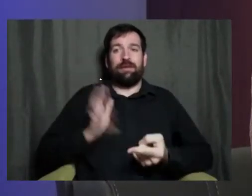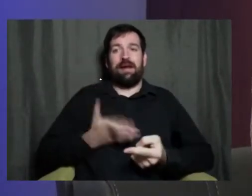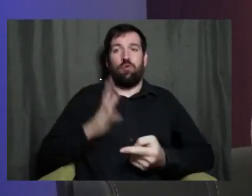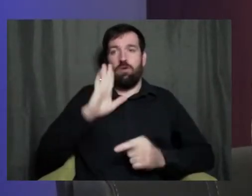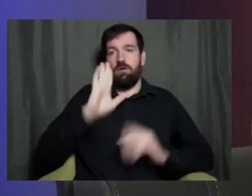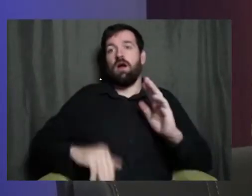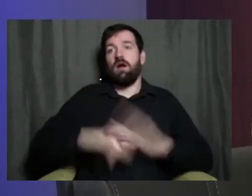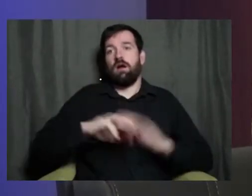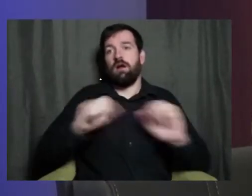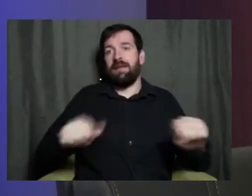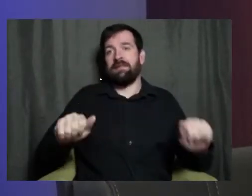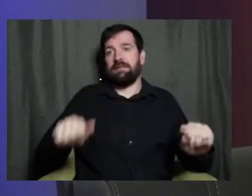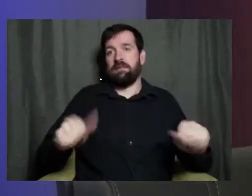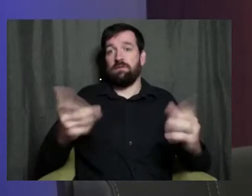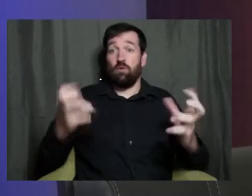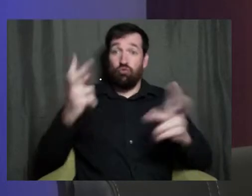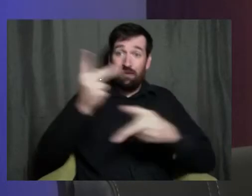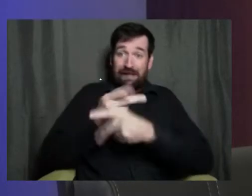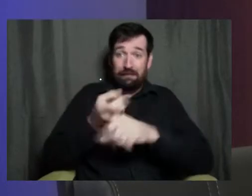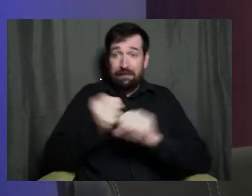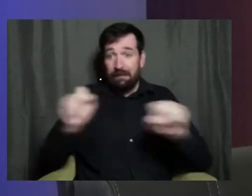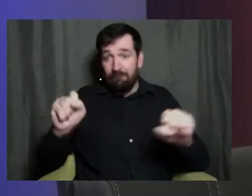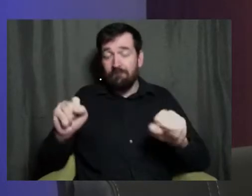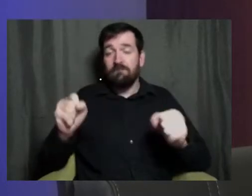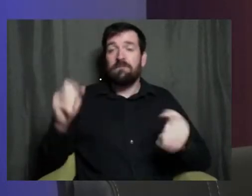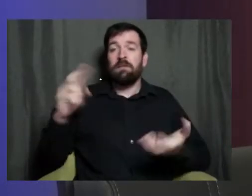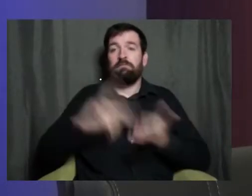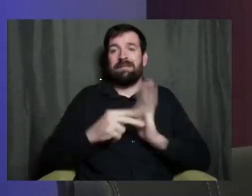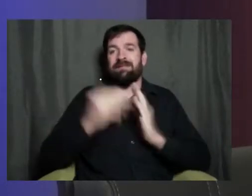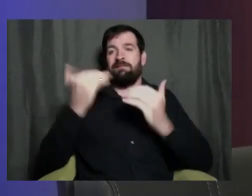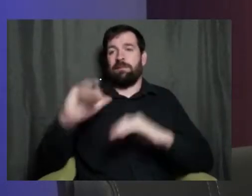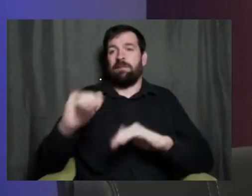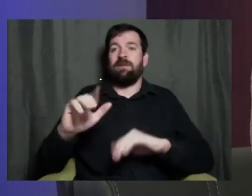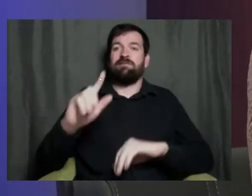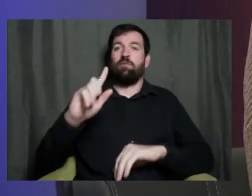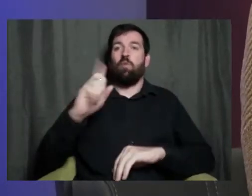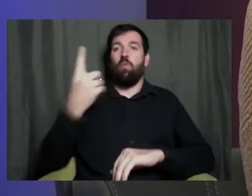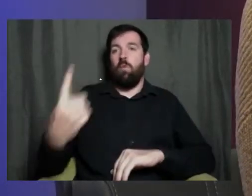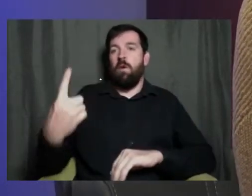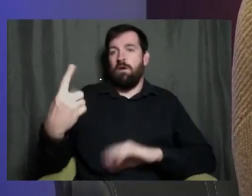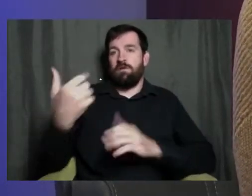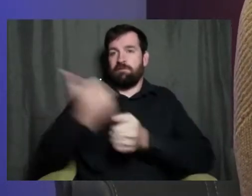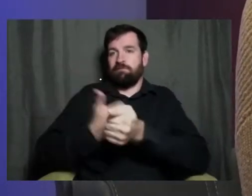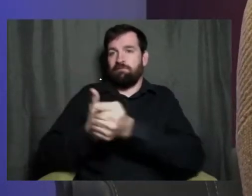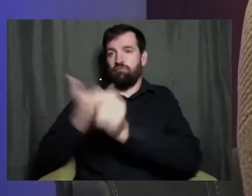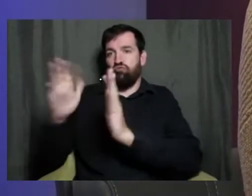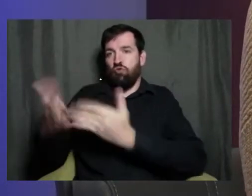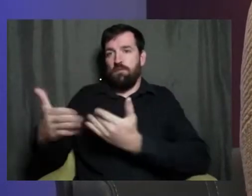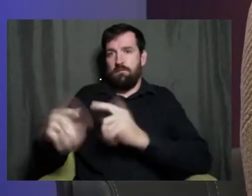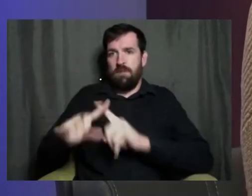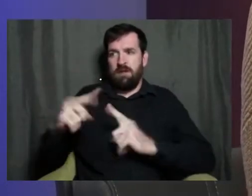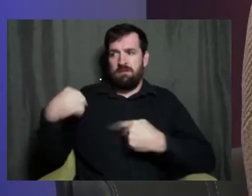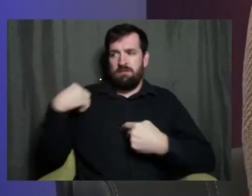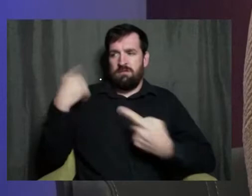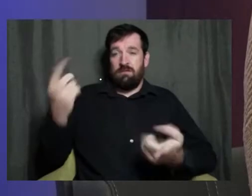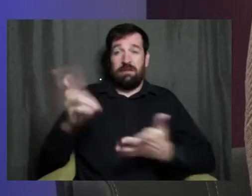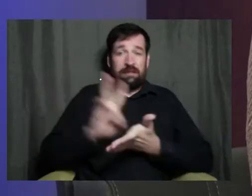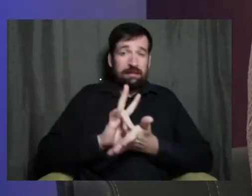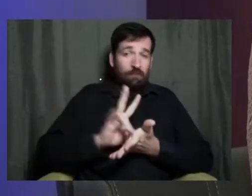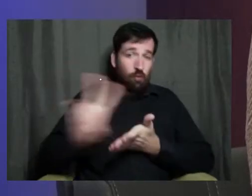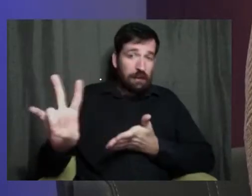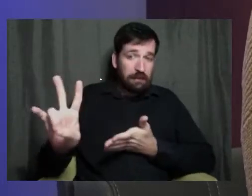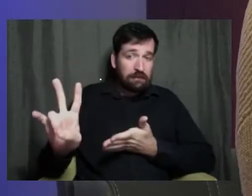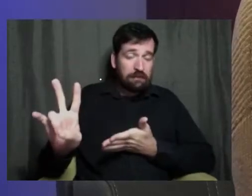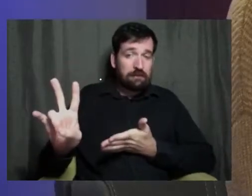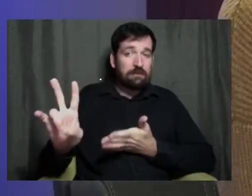keep kids safe, and so we are limiting kiddos to single room occupancy. But in the last, 7 weeks now, we've been able to open up some of our